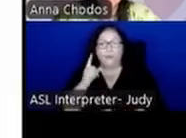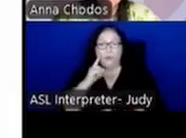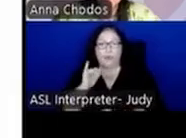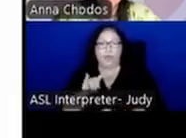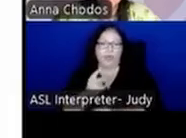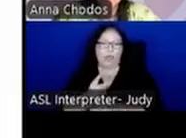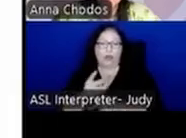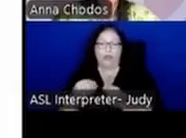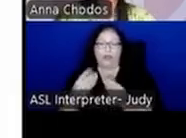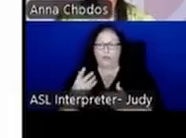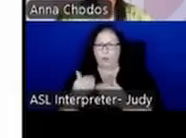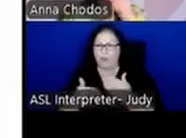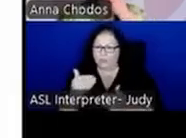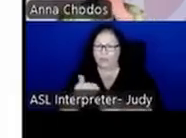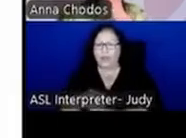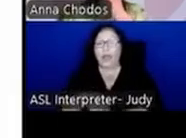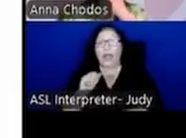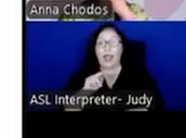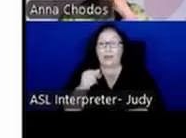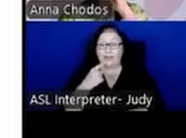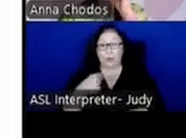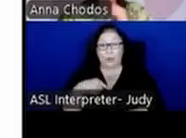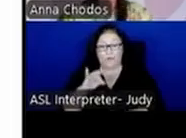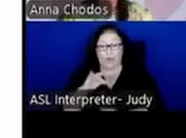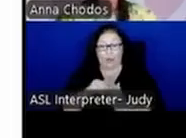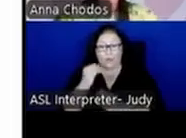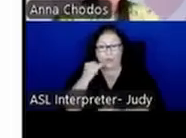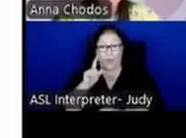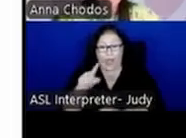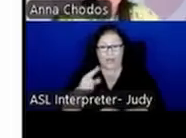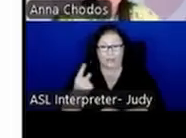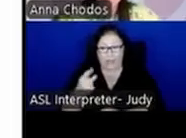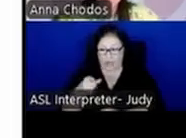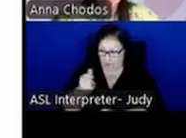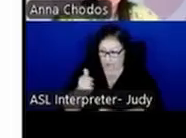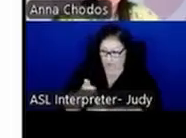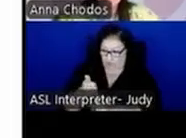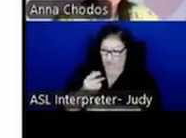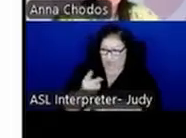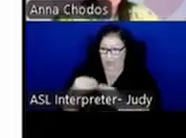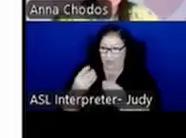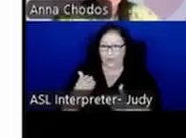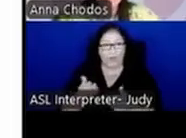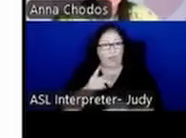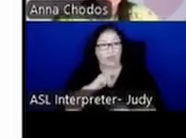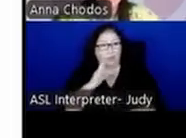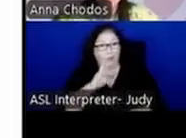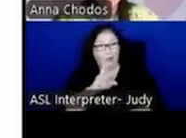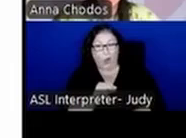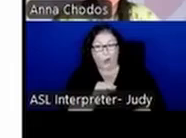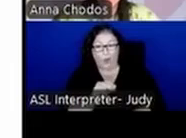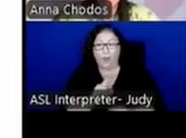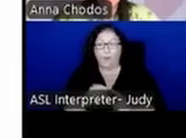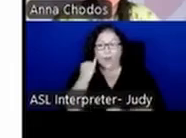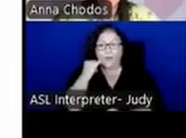we found often if you ask somebody if they're a caregiver, the answer will be no. But if you ask that same